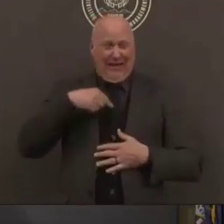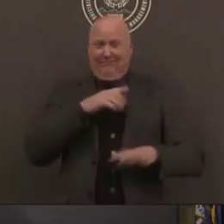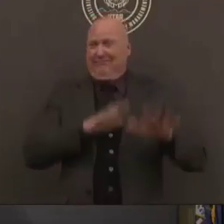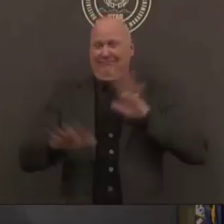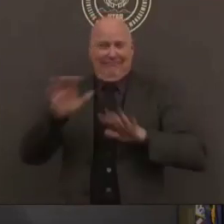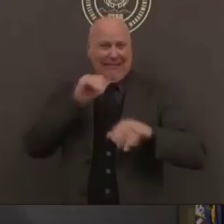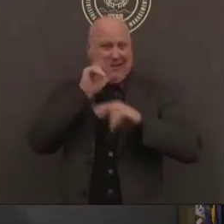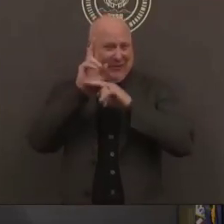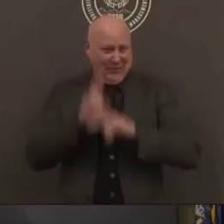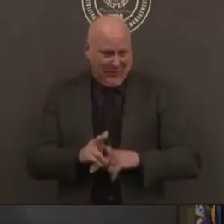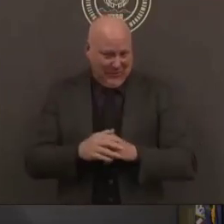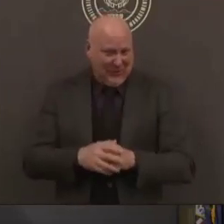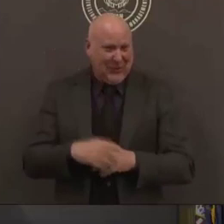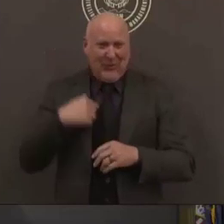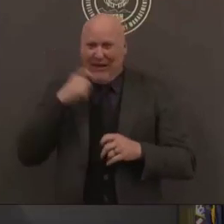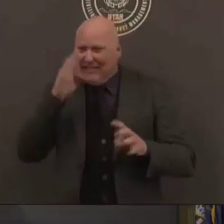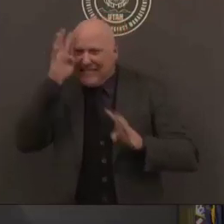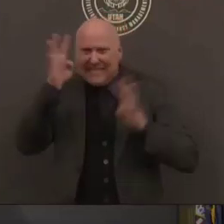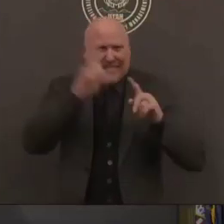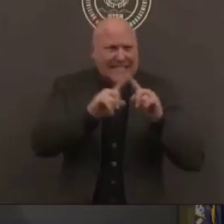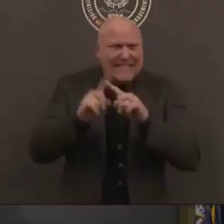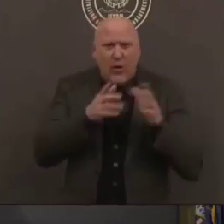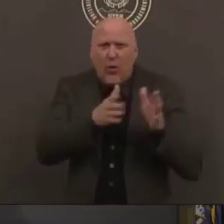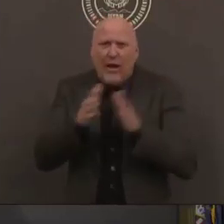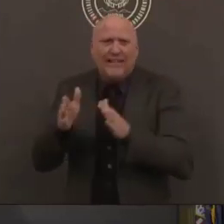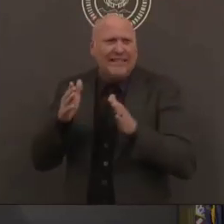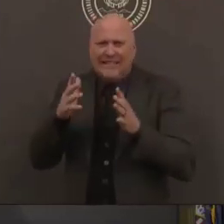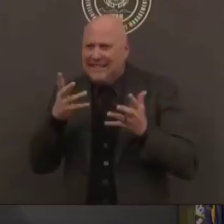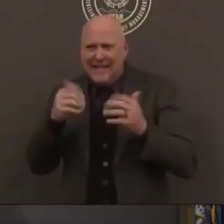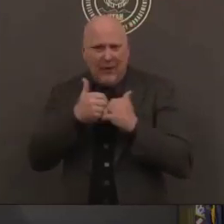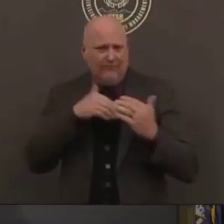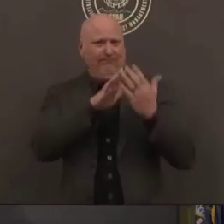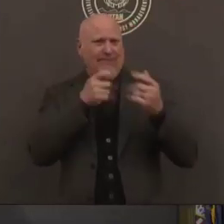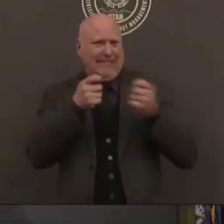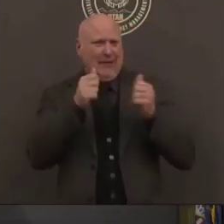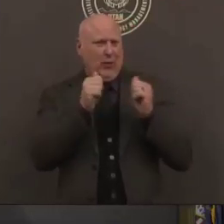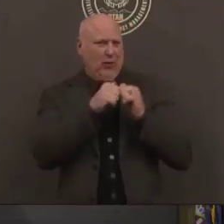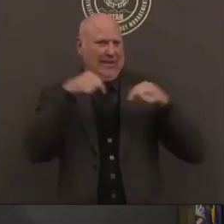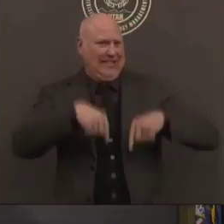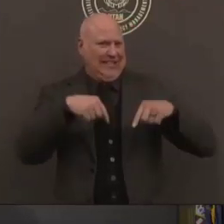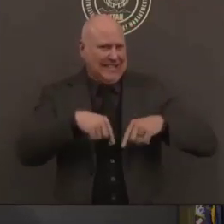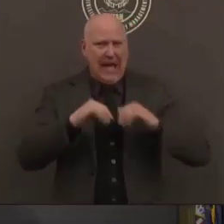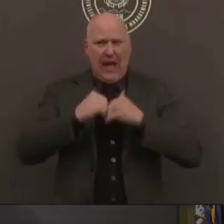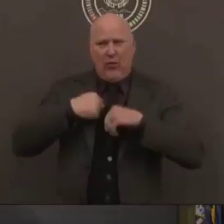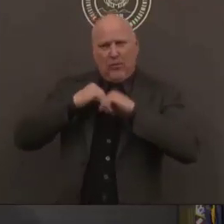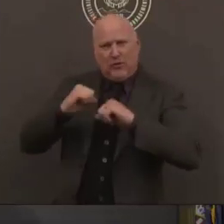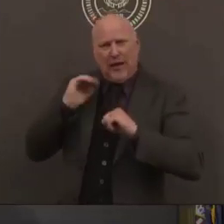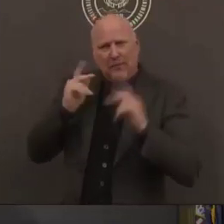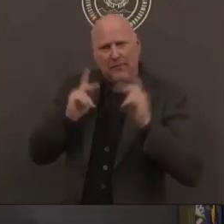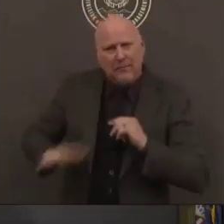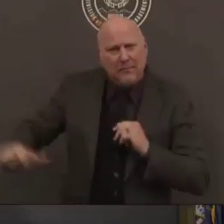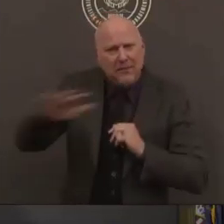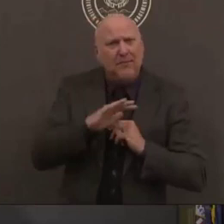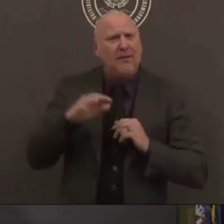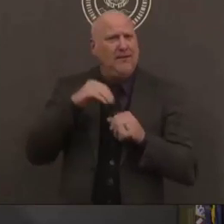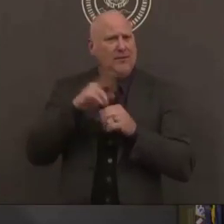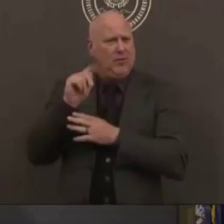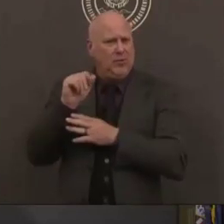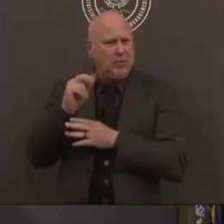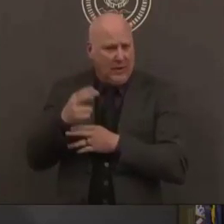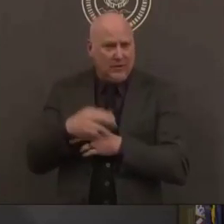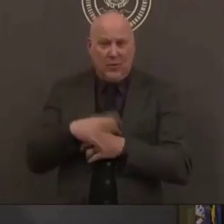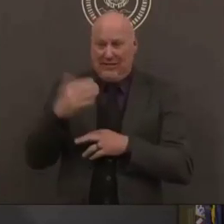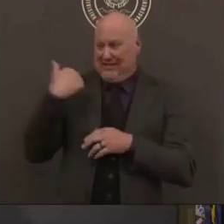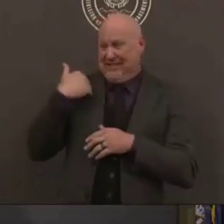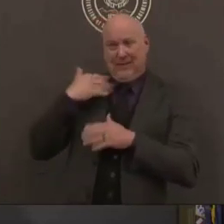new ways of thinking about how to protect Utahns. This weekend, we started something brand new